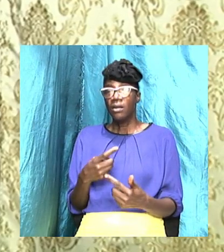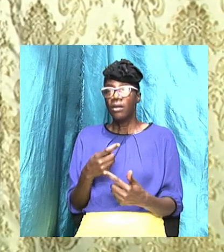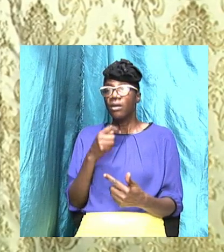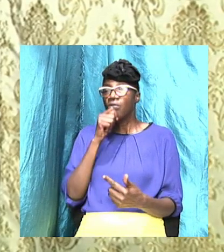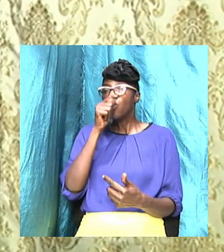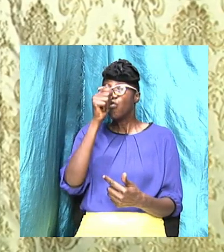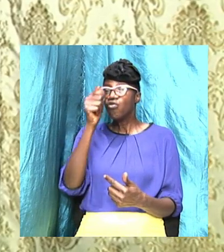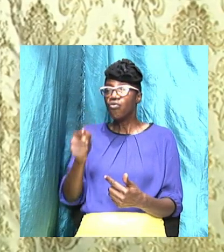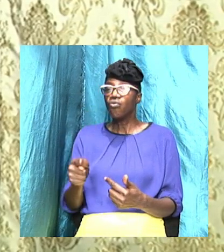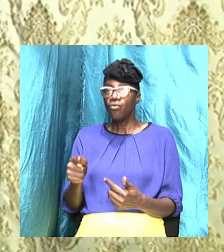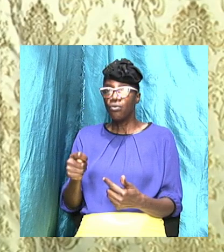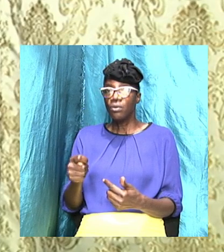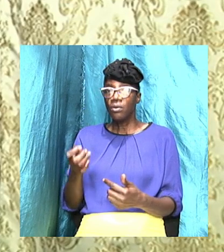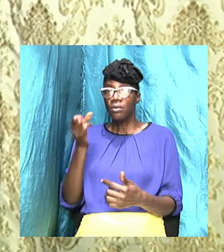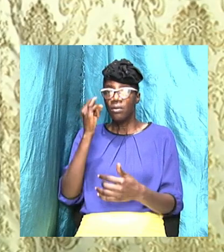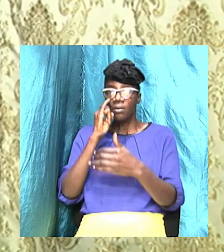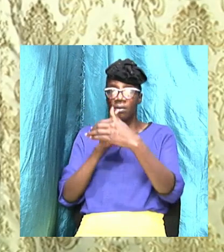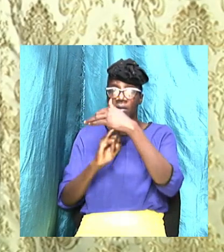Isaiah